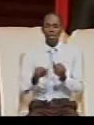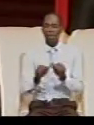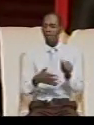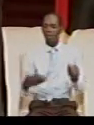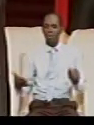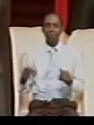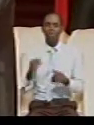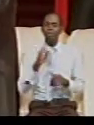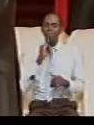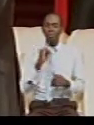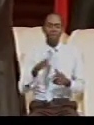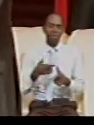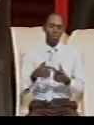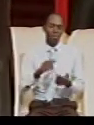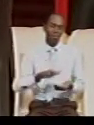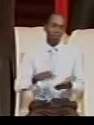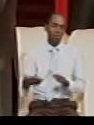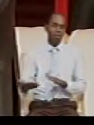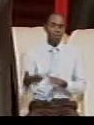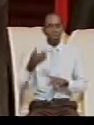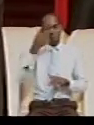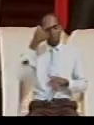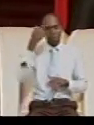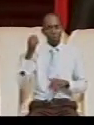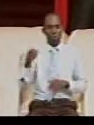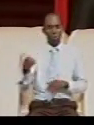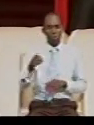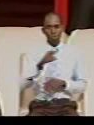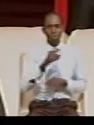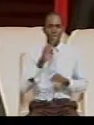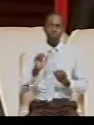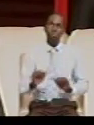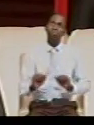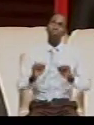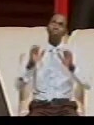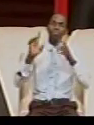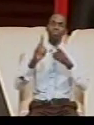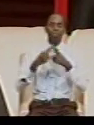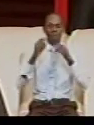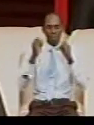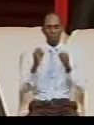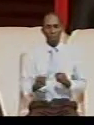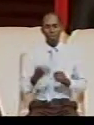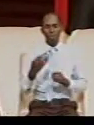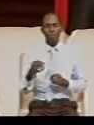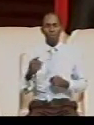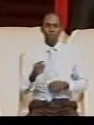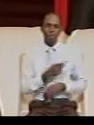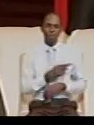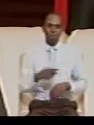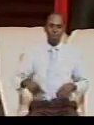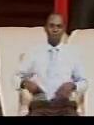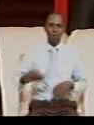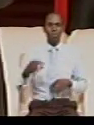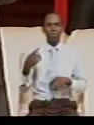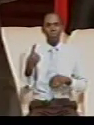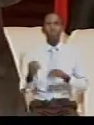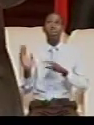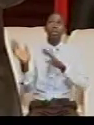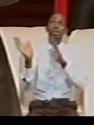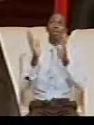dead because of yielding to the prince of the power of the air, the spirit that now walketh in